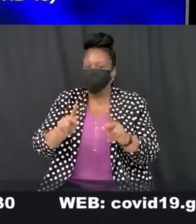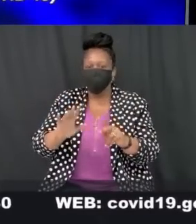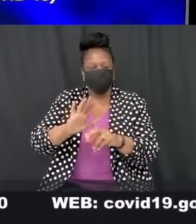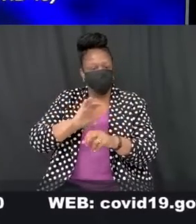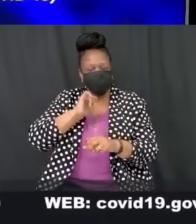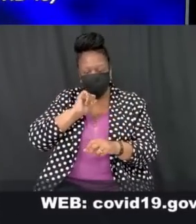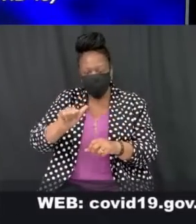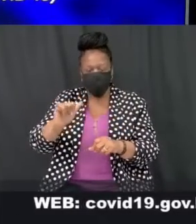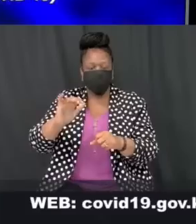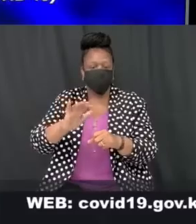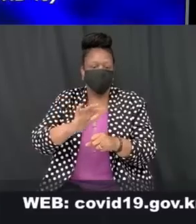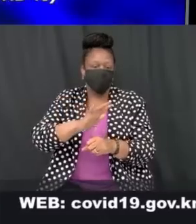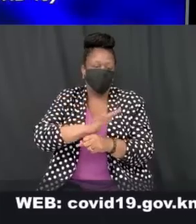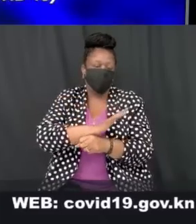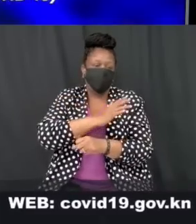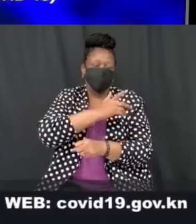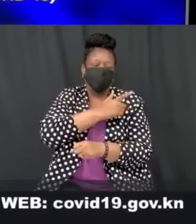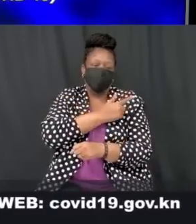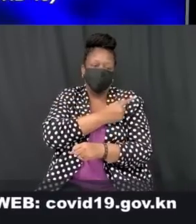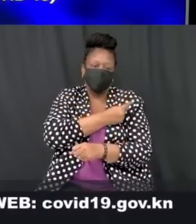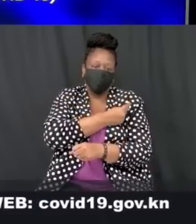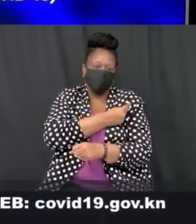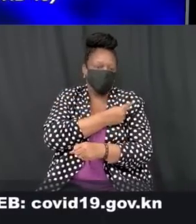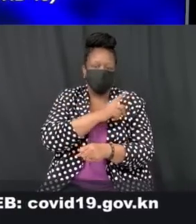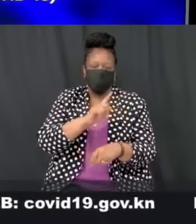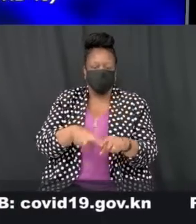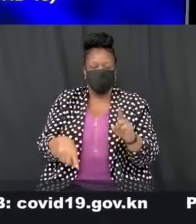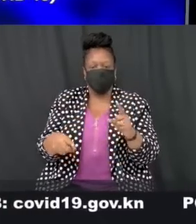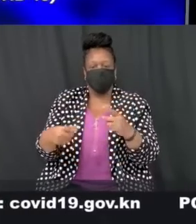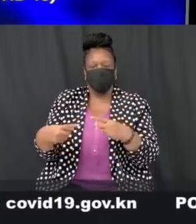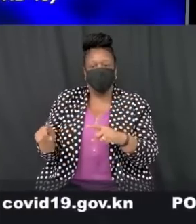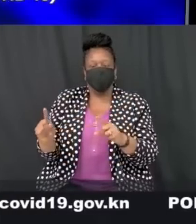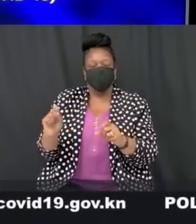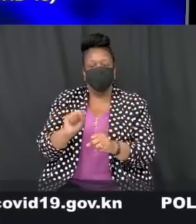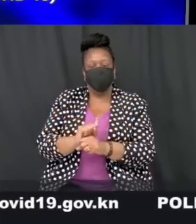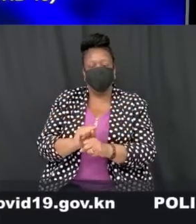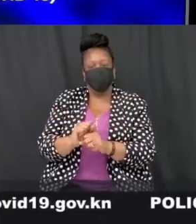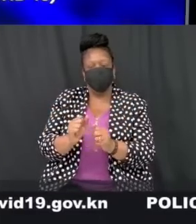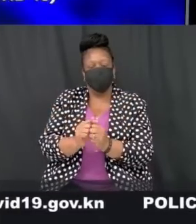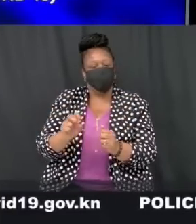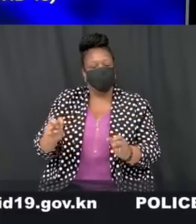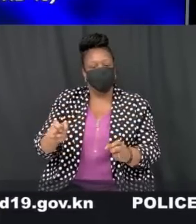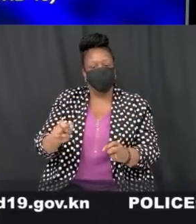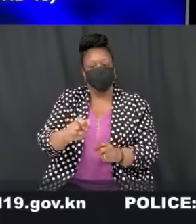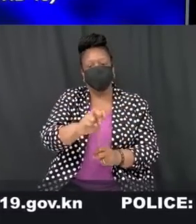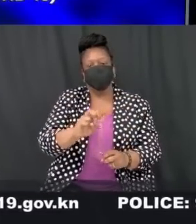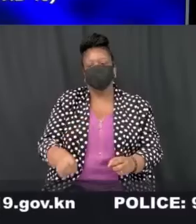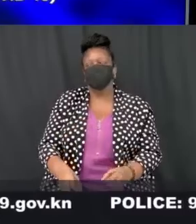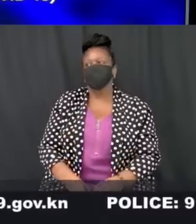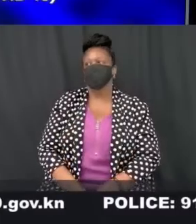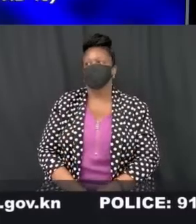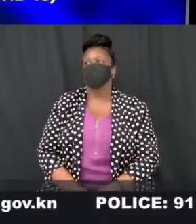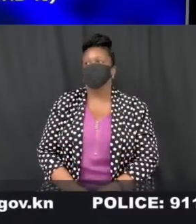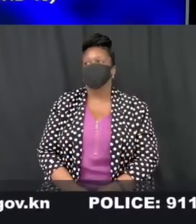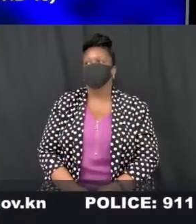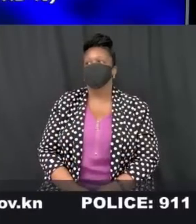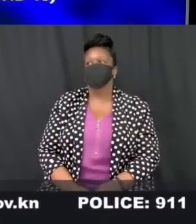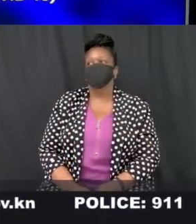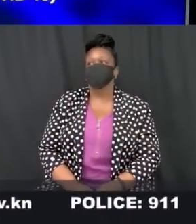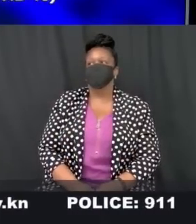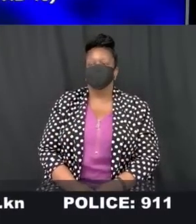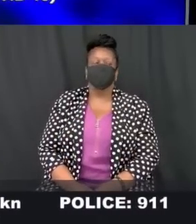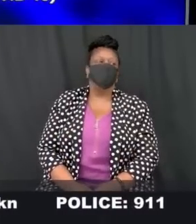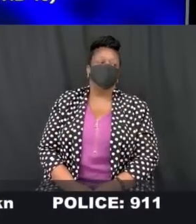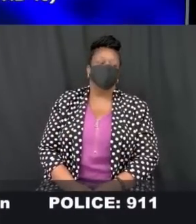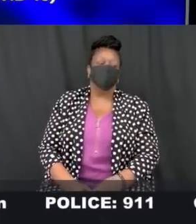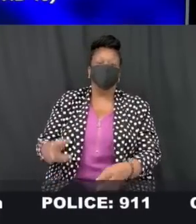going to be carrying out some inspections. We're going to be working with a number of stakeholders. We are going to be visiting the Port